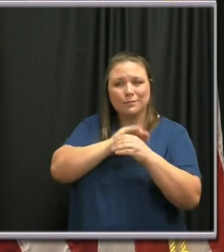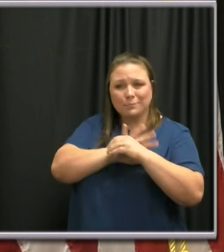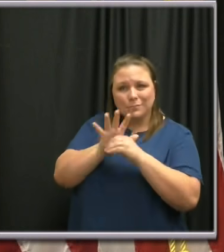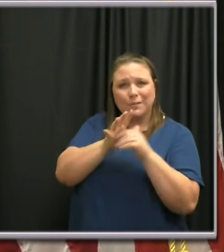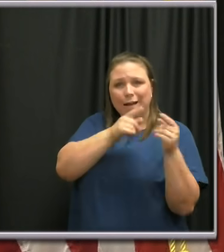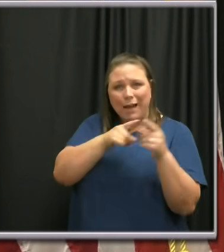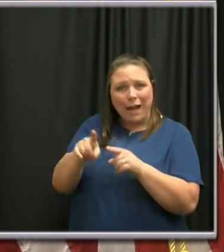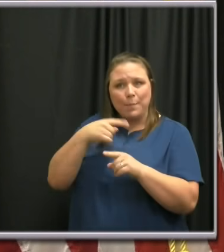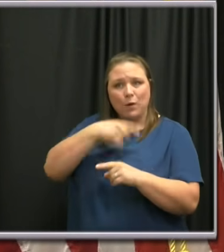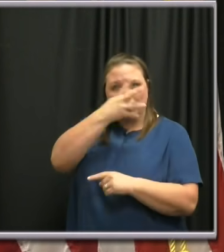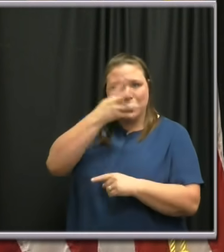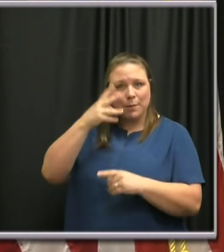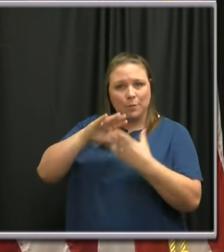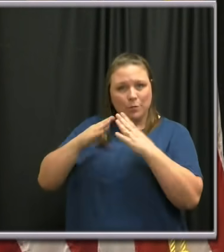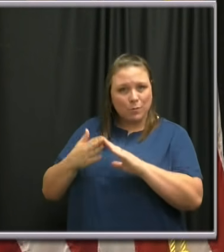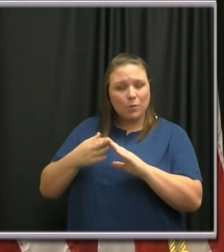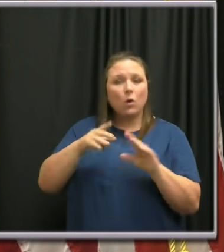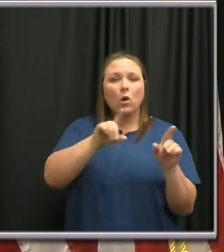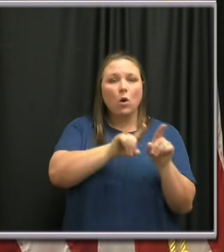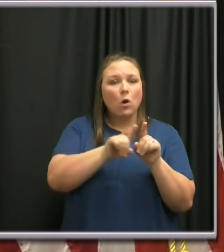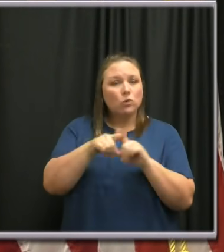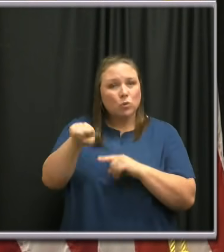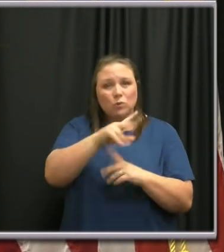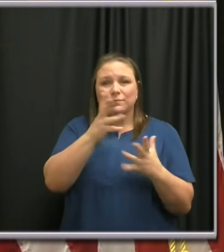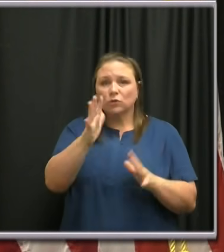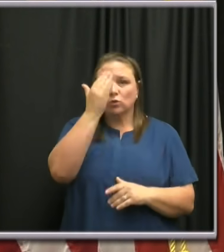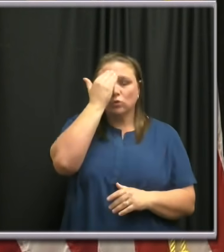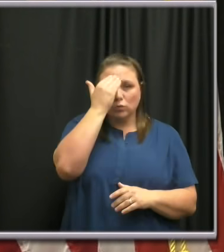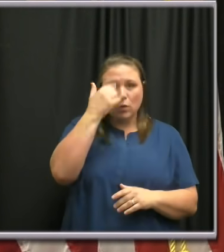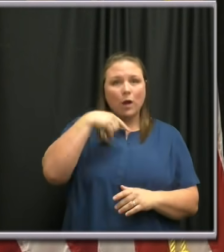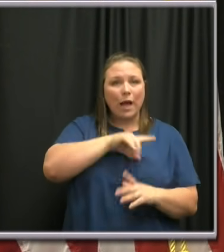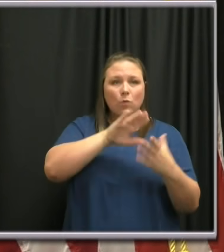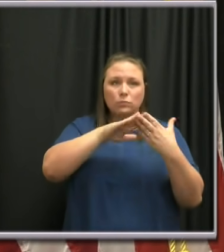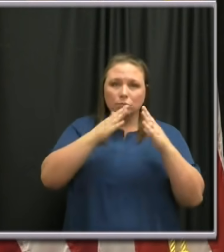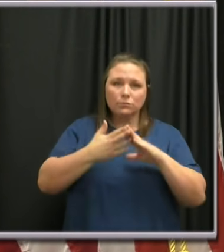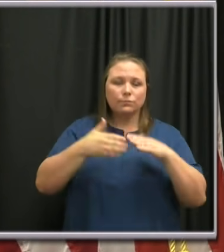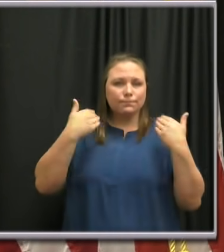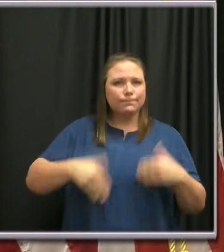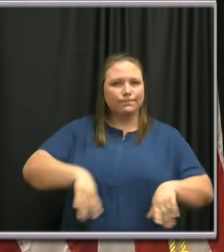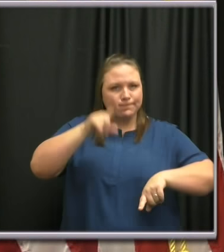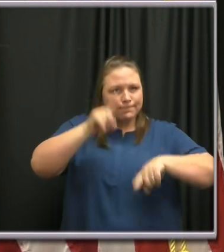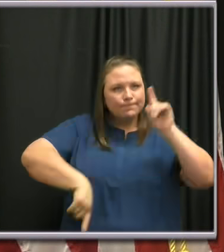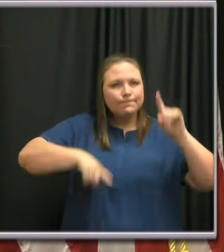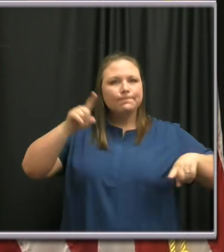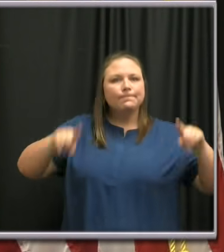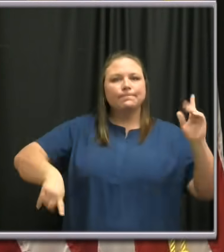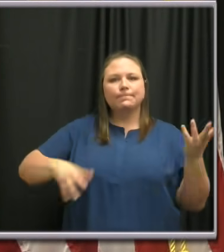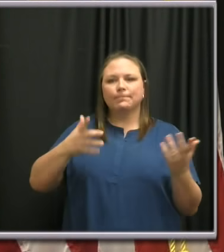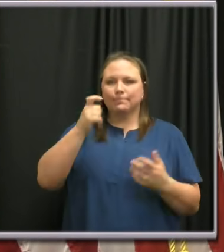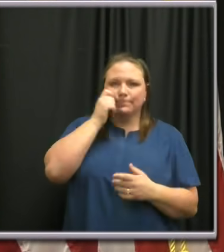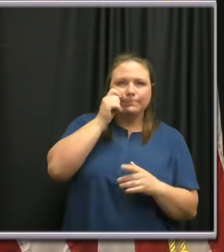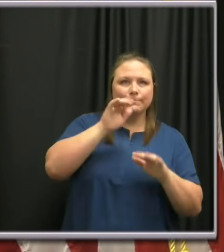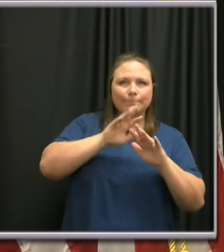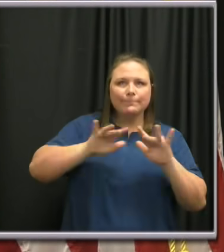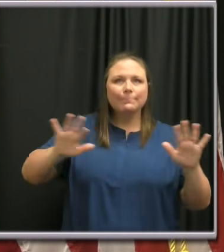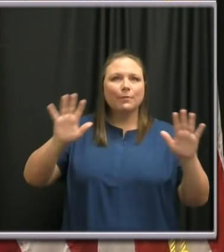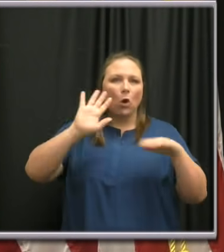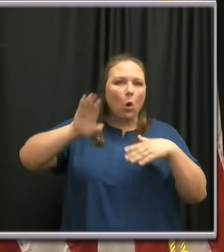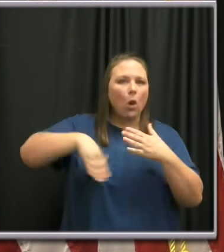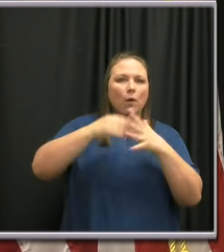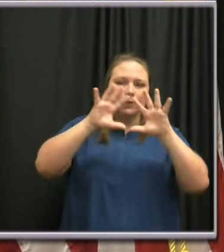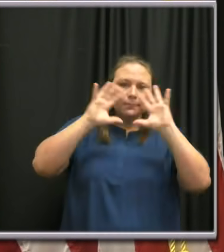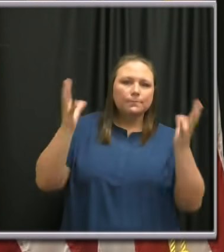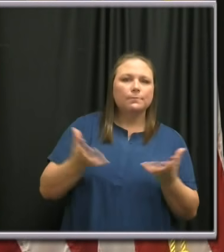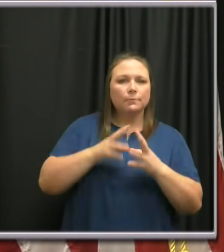refugee communities. As many of you are well aware, our city is incredibly diverse. Nashvillians hail from all over the